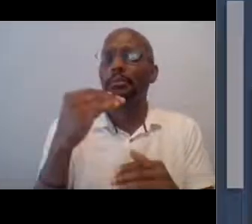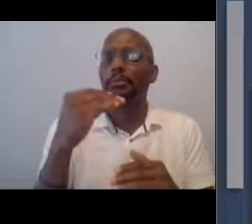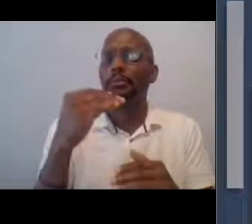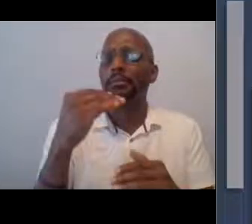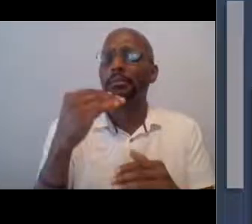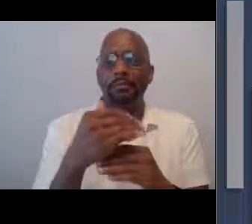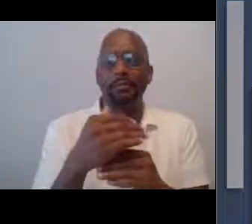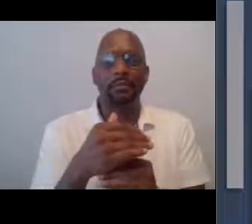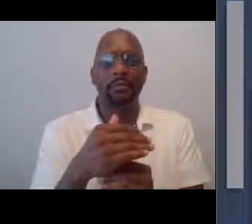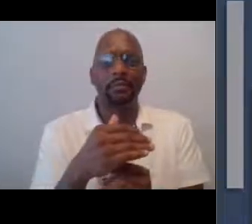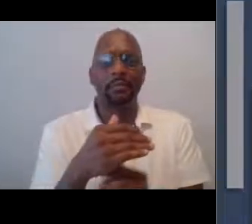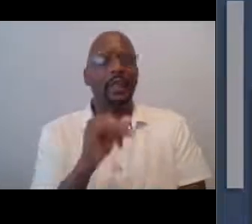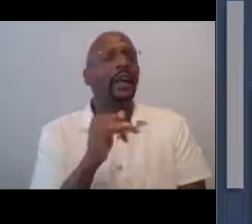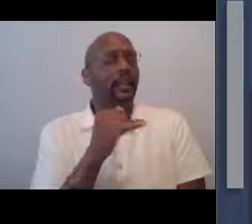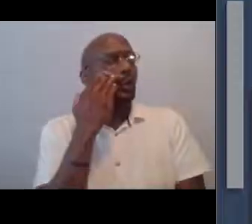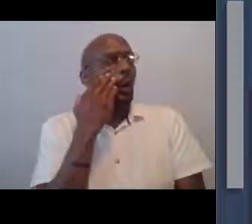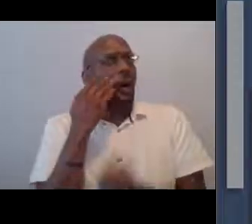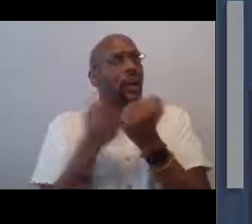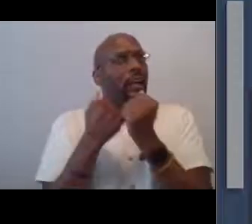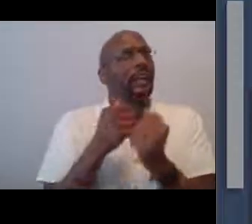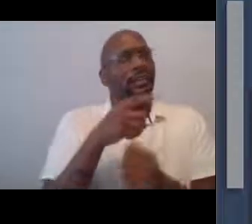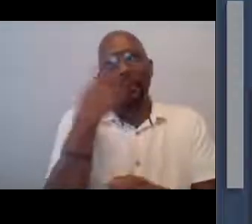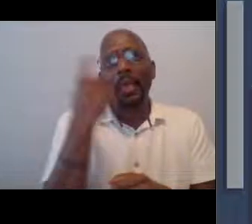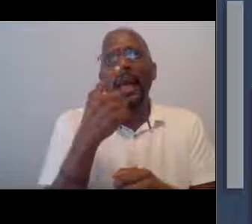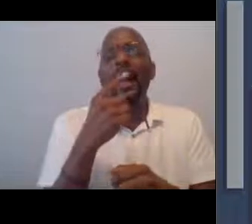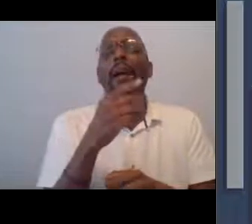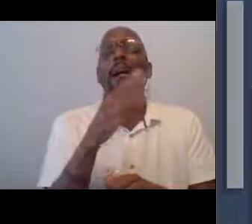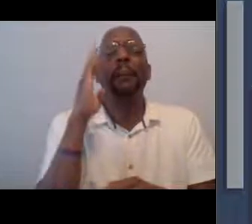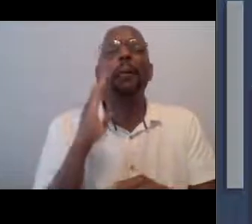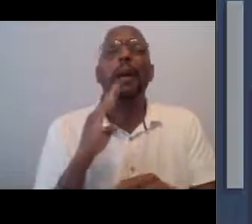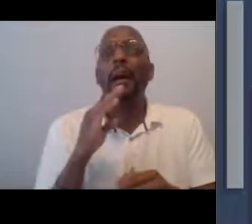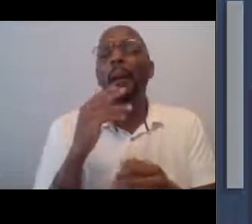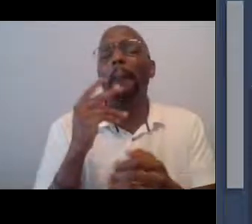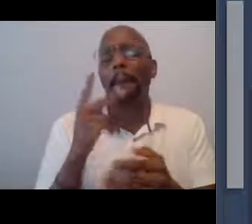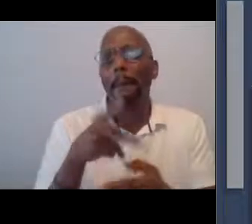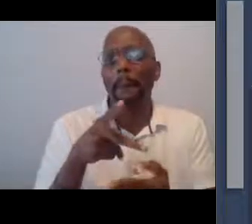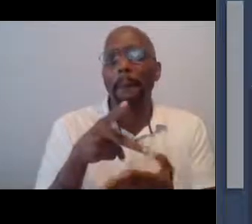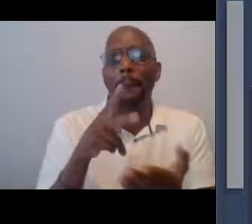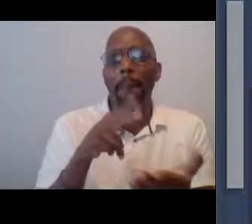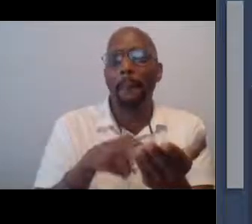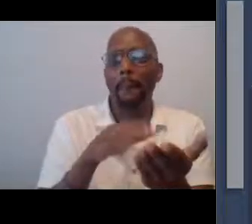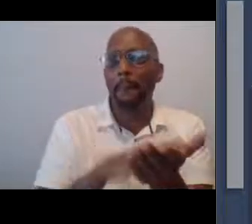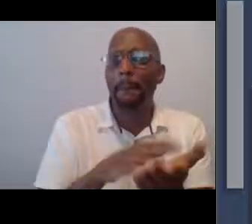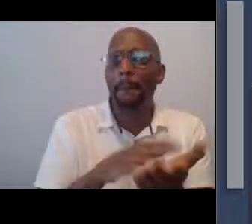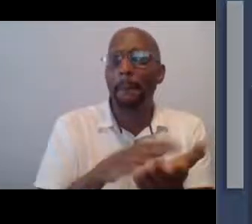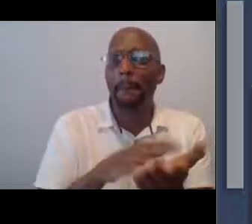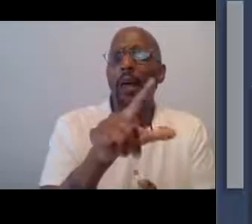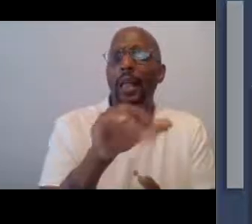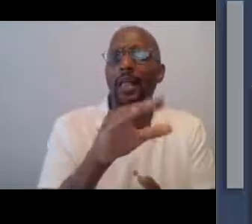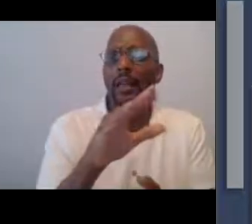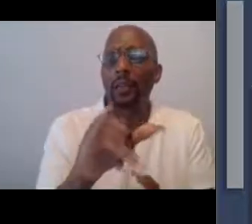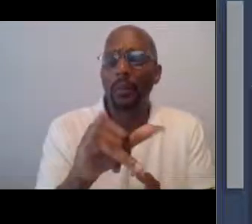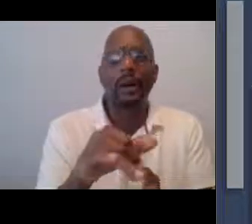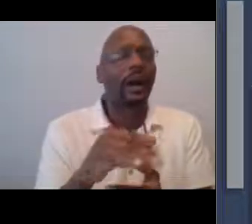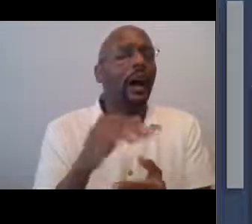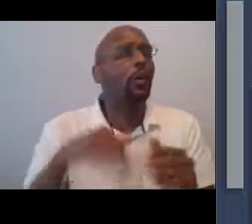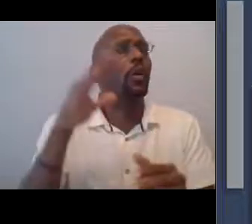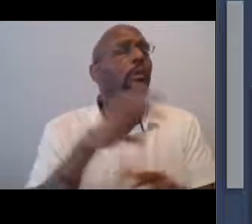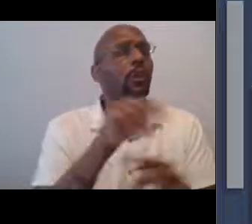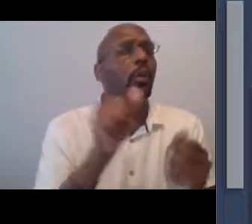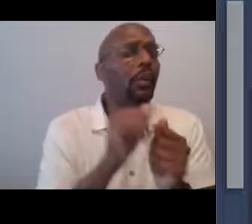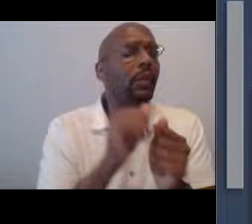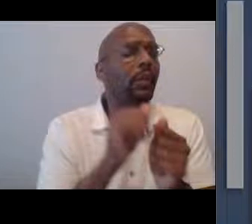the anti-Black and anti-Brown policies of the 1990s, the violence of Propositions 187 and 209. As a gay man, I had